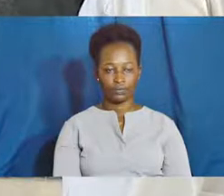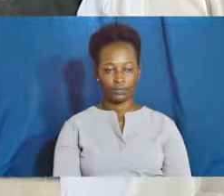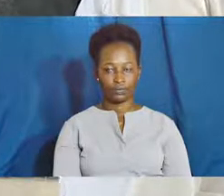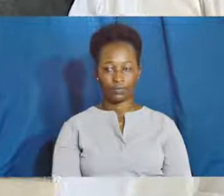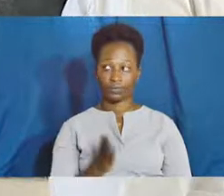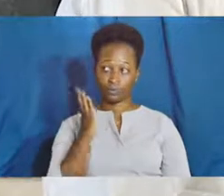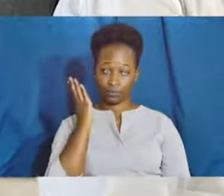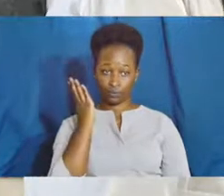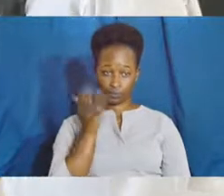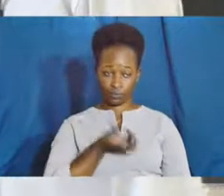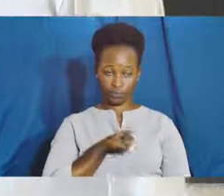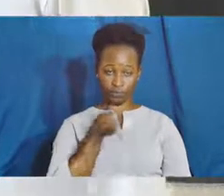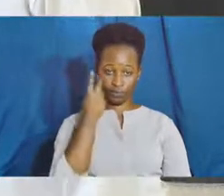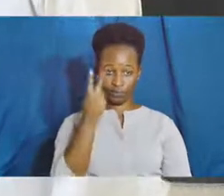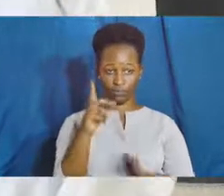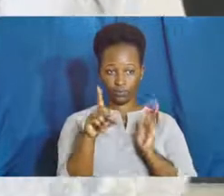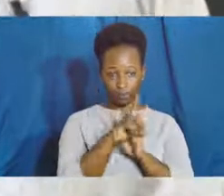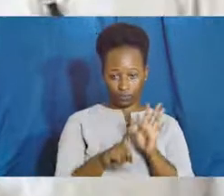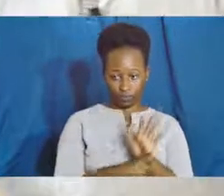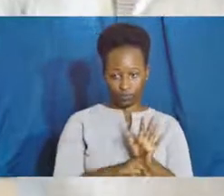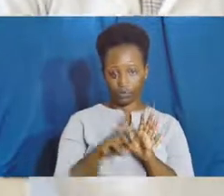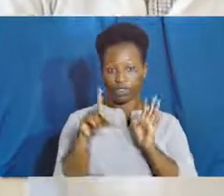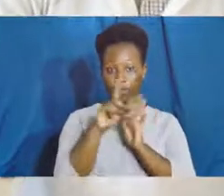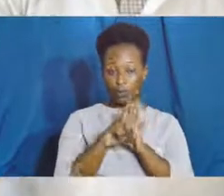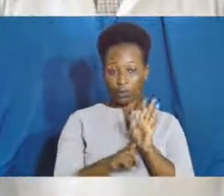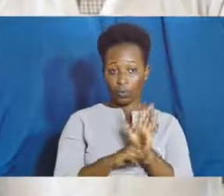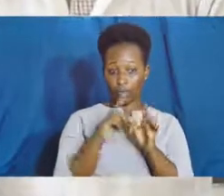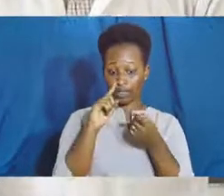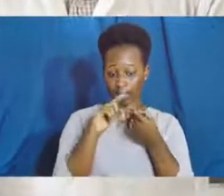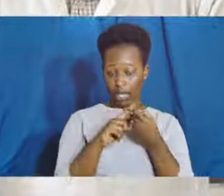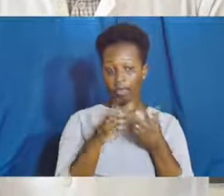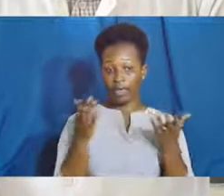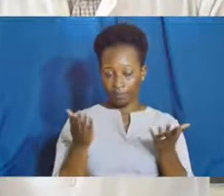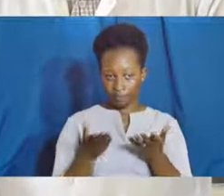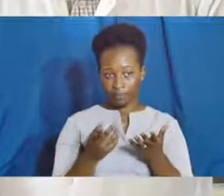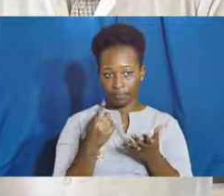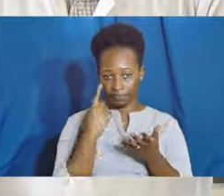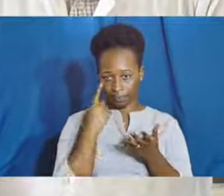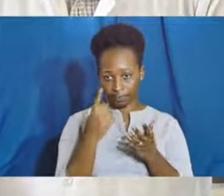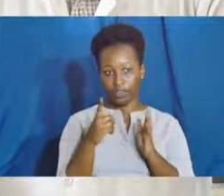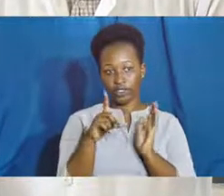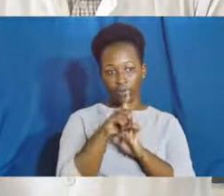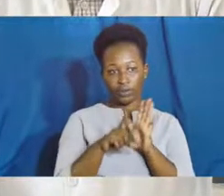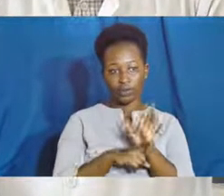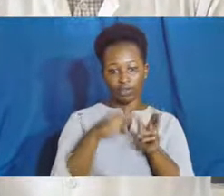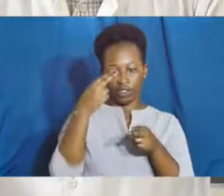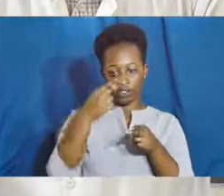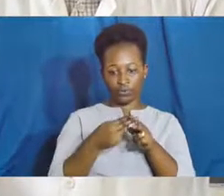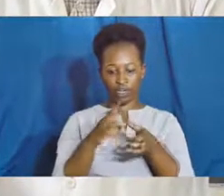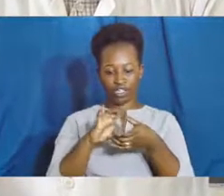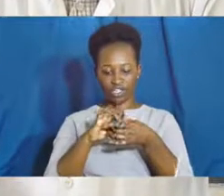There are two laws. One is a law that we call the junction